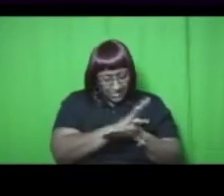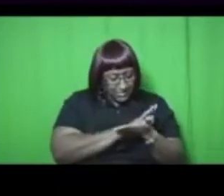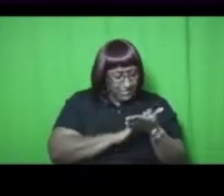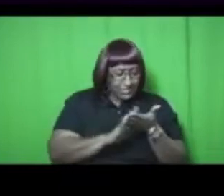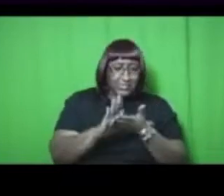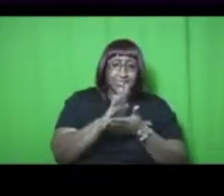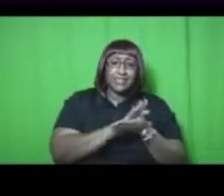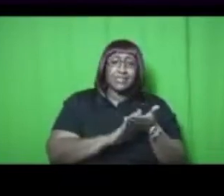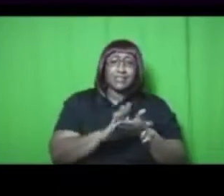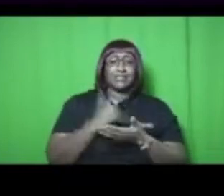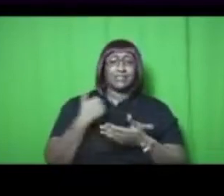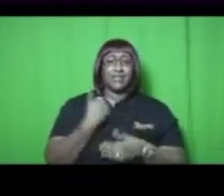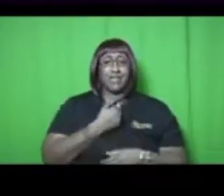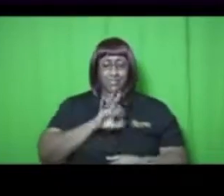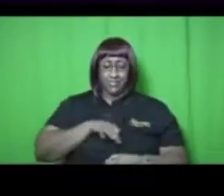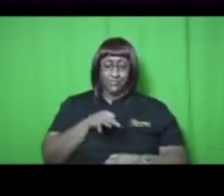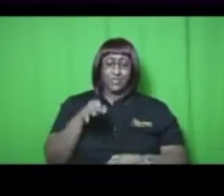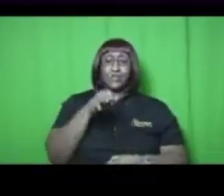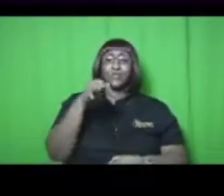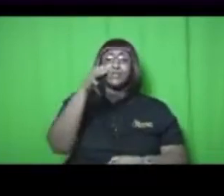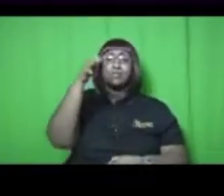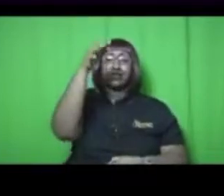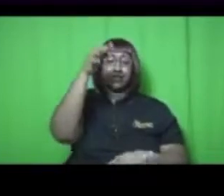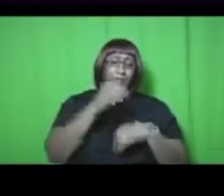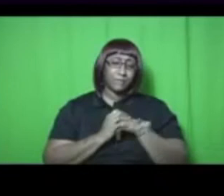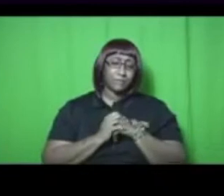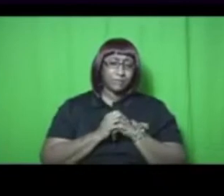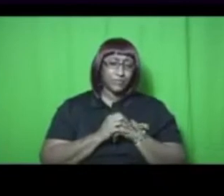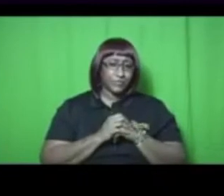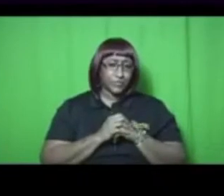get a spiritual detox.